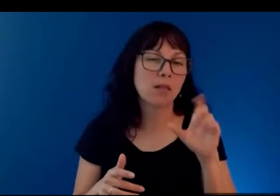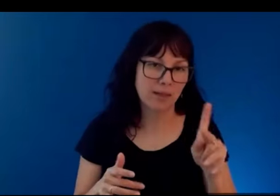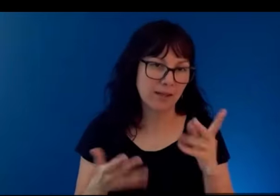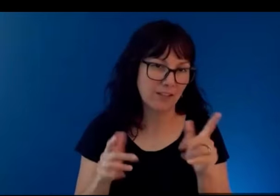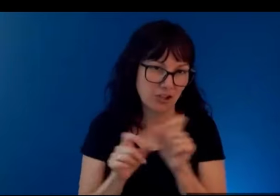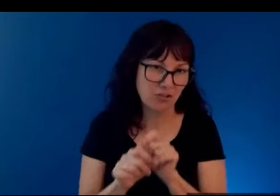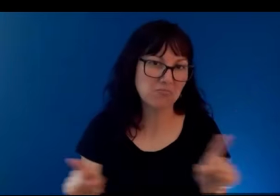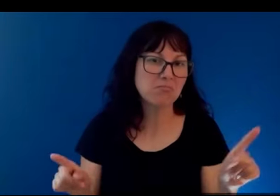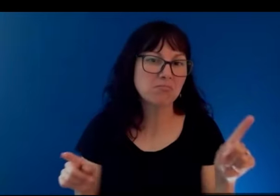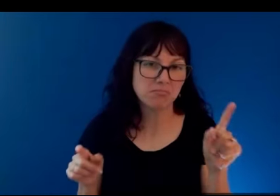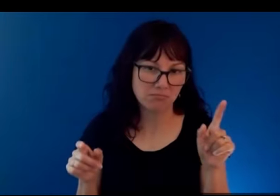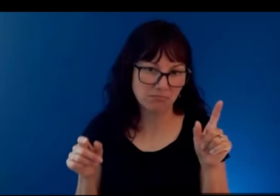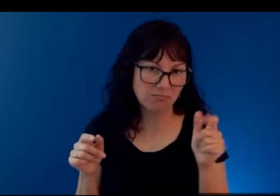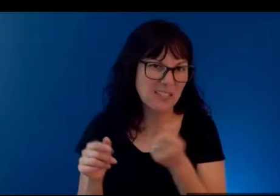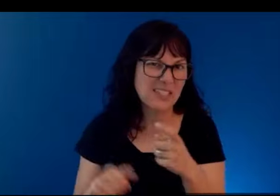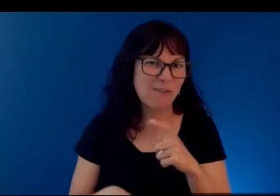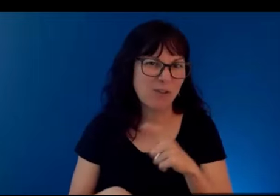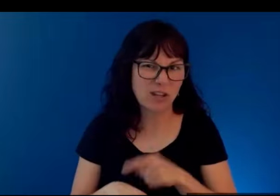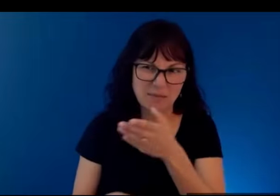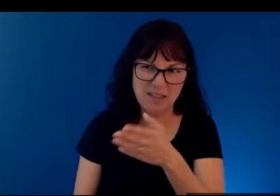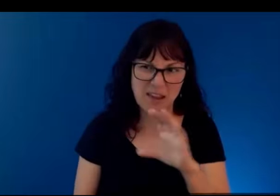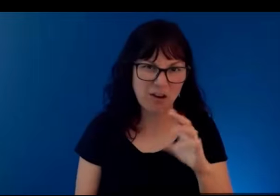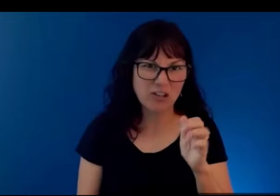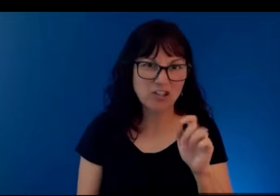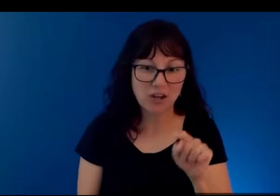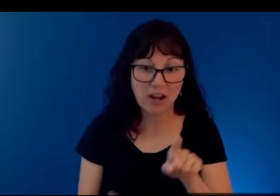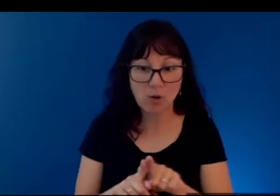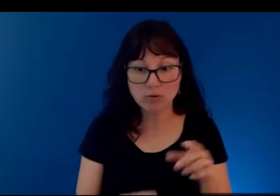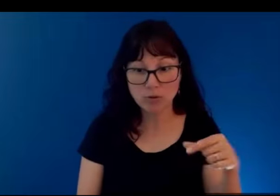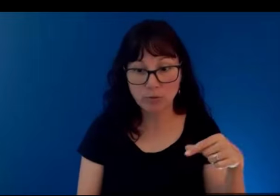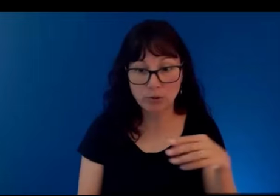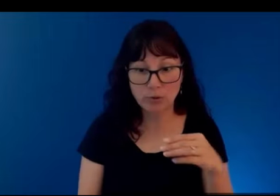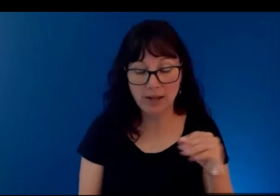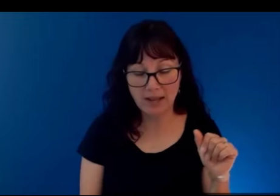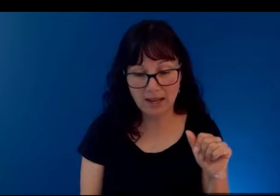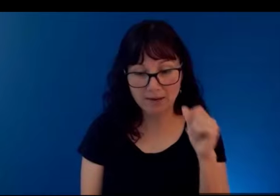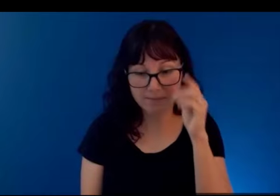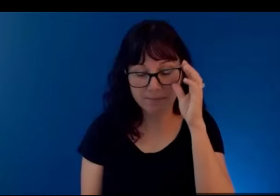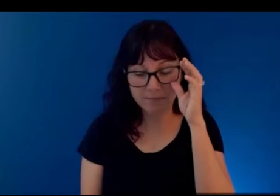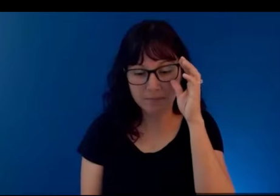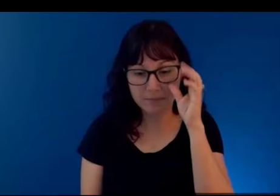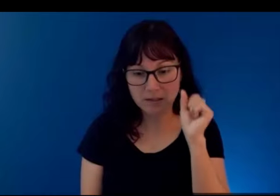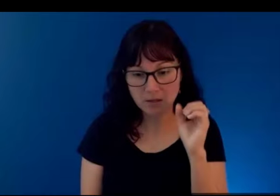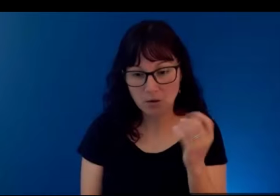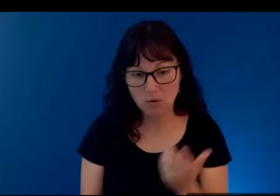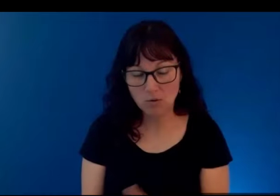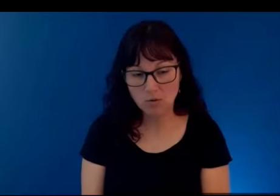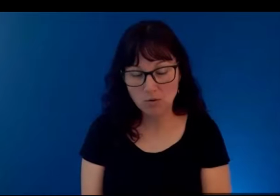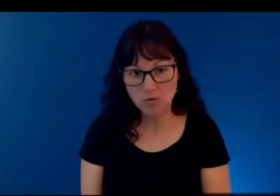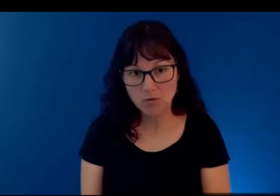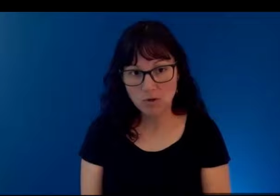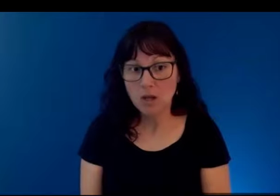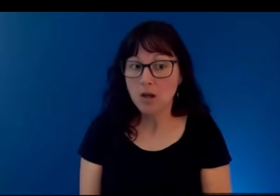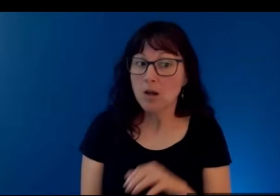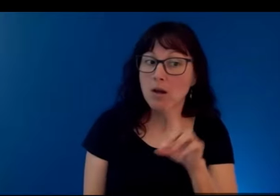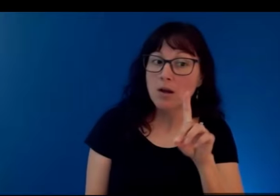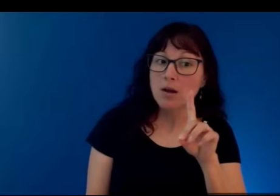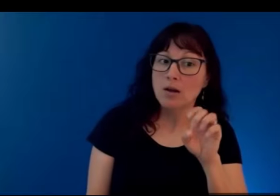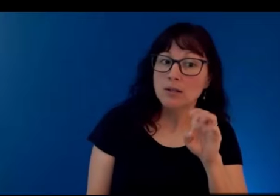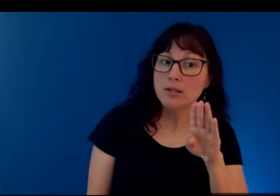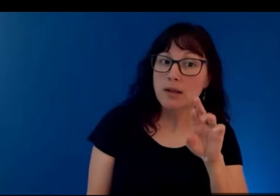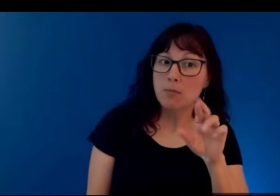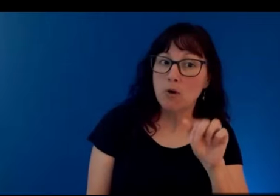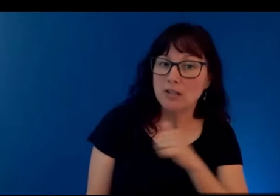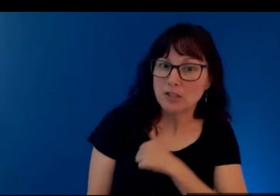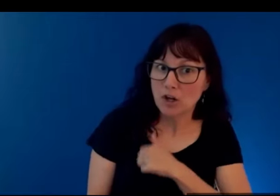been posted several times into the chat and into the Q&A. So that And should I be good. also, I'm